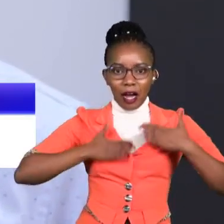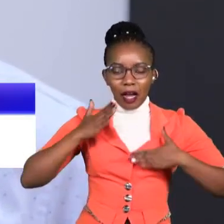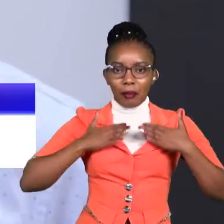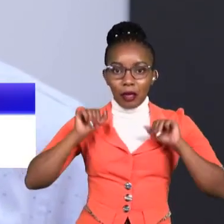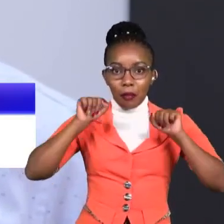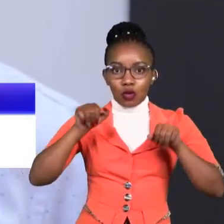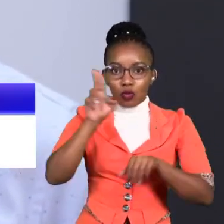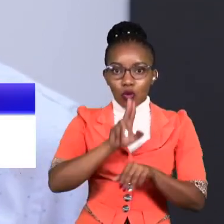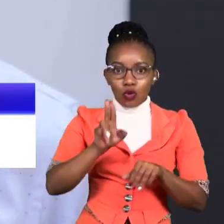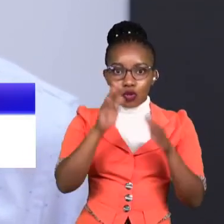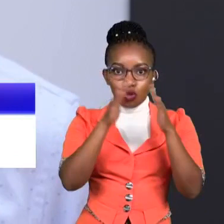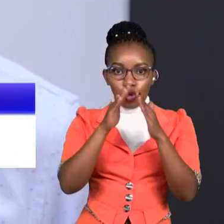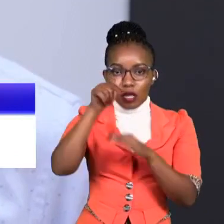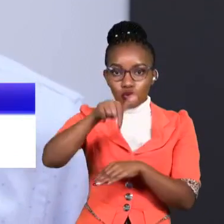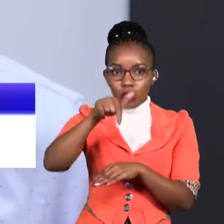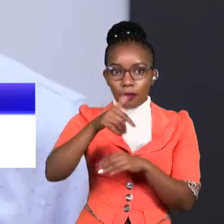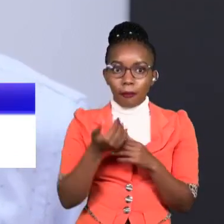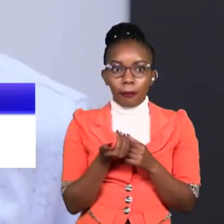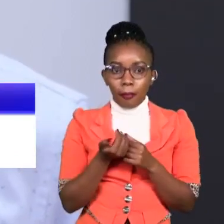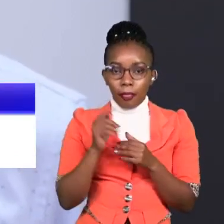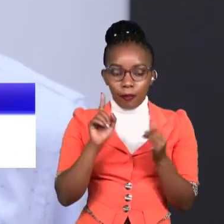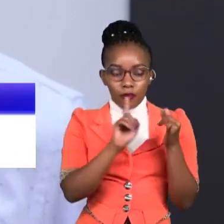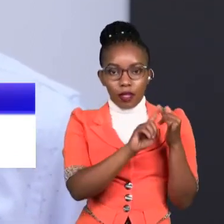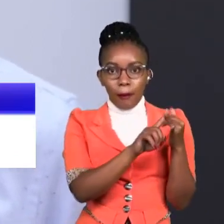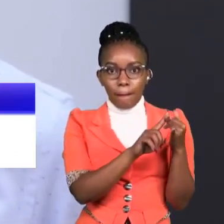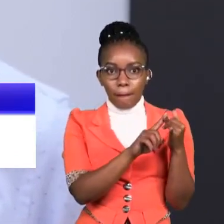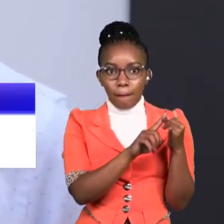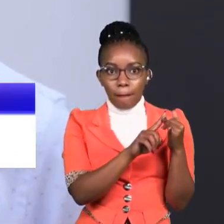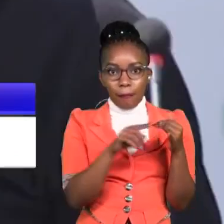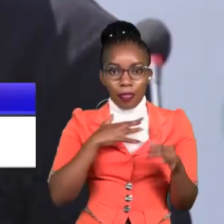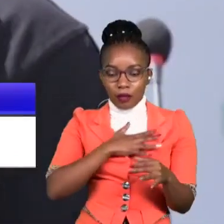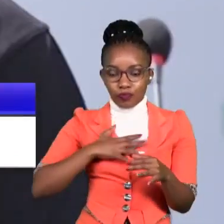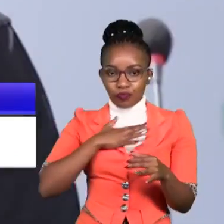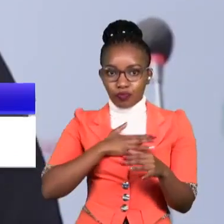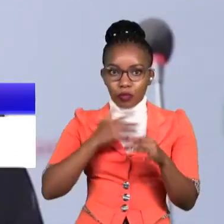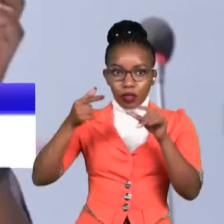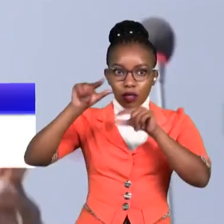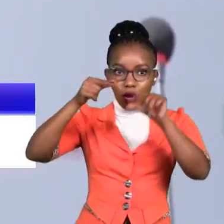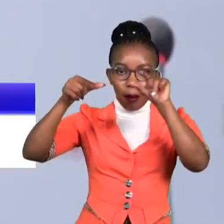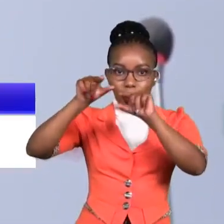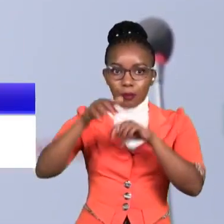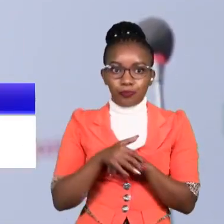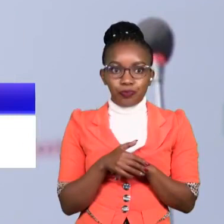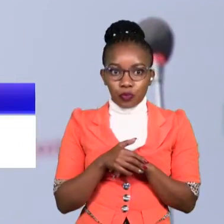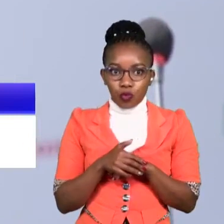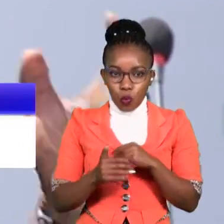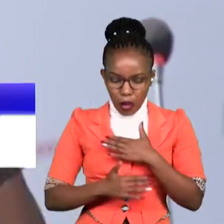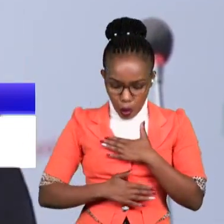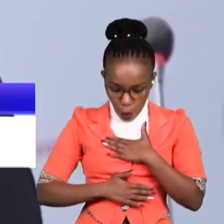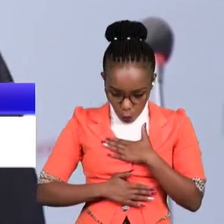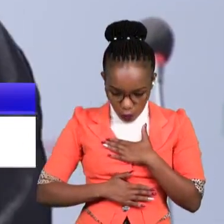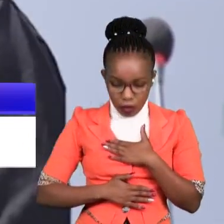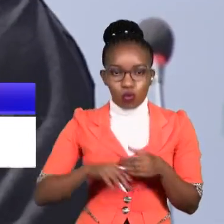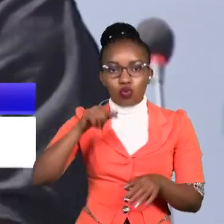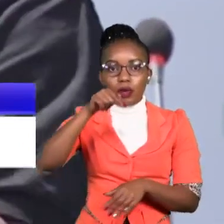able to use it from today. And then the second one is a science lab. But we are extremely honored to be